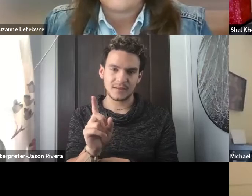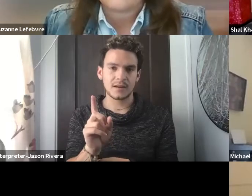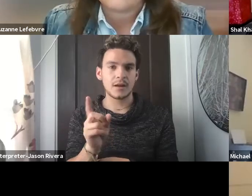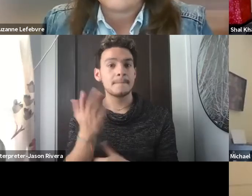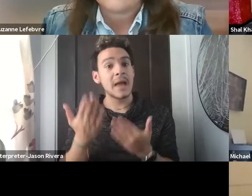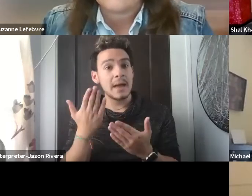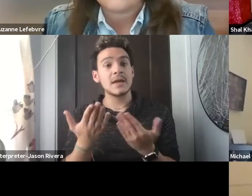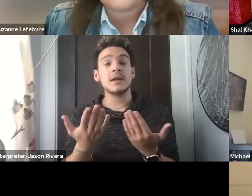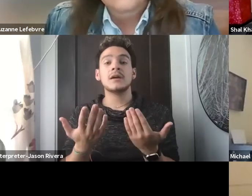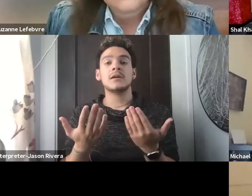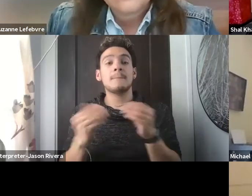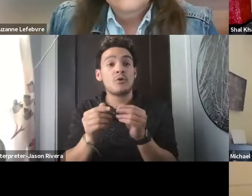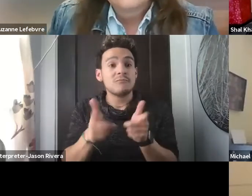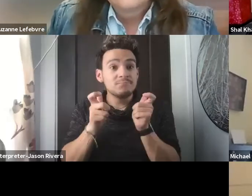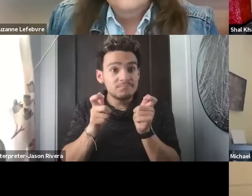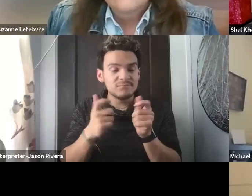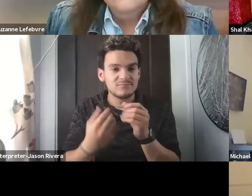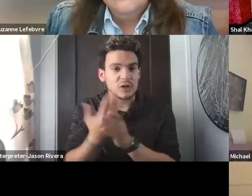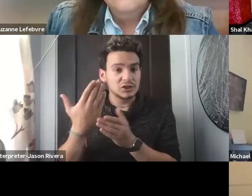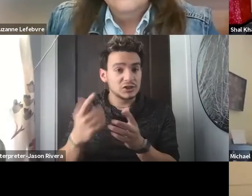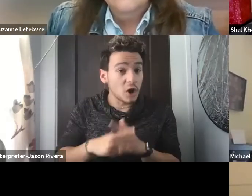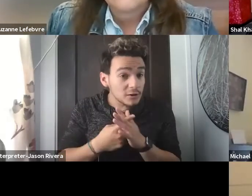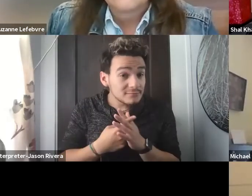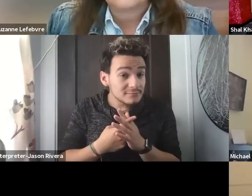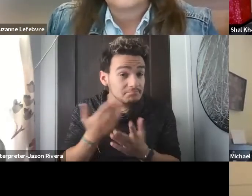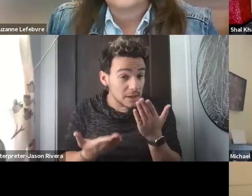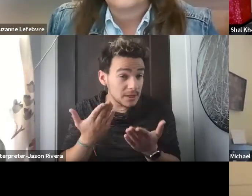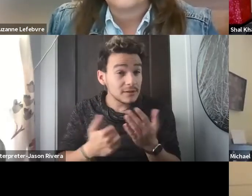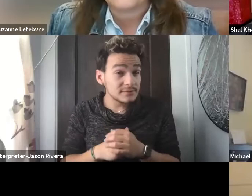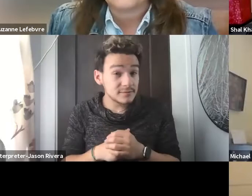an accelerated fresh start, you could call it.